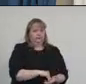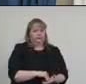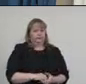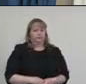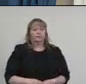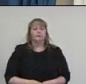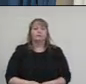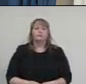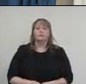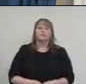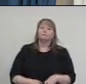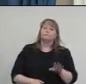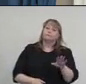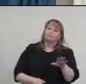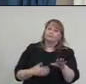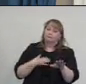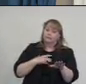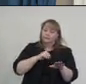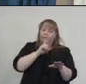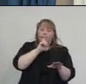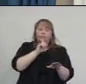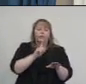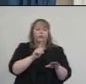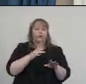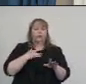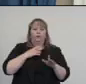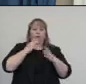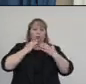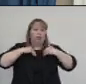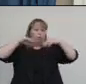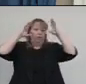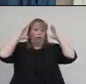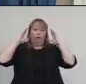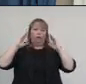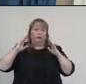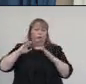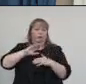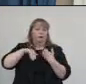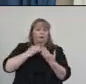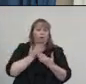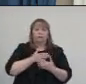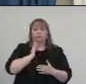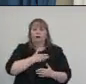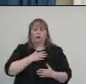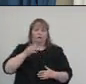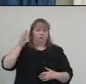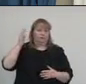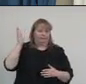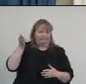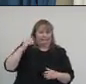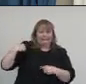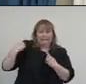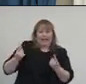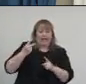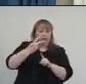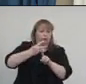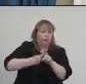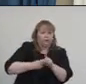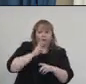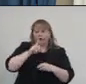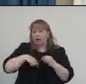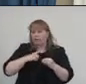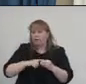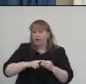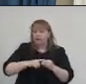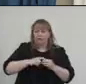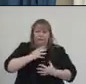about infections, testing, and ventilators over the past 2 months is not something that any of us are used to. I know how